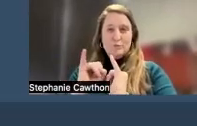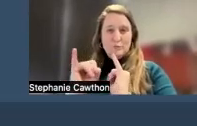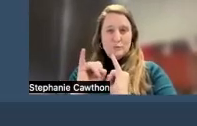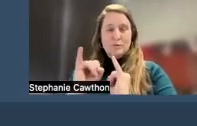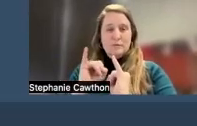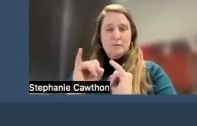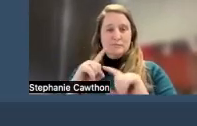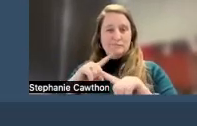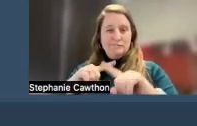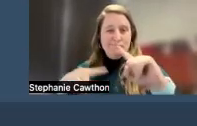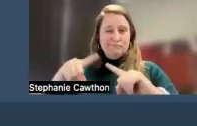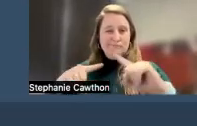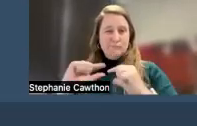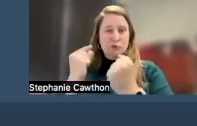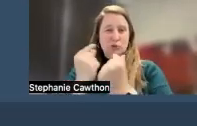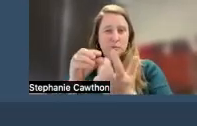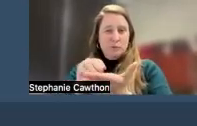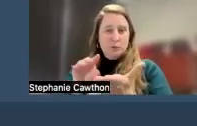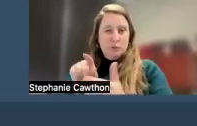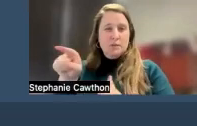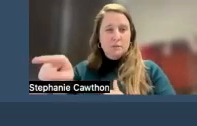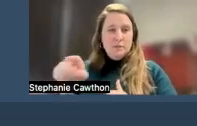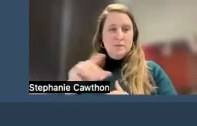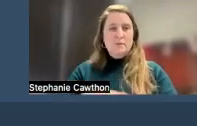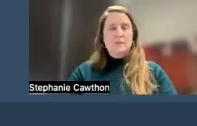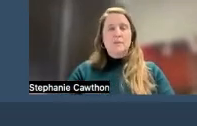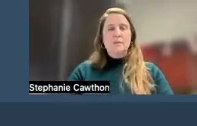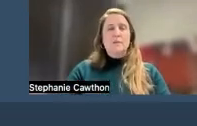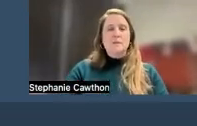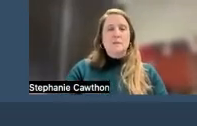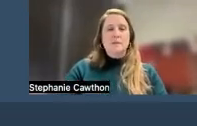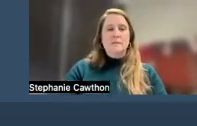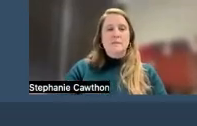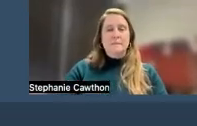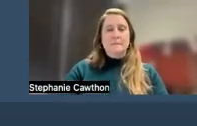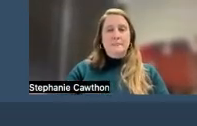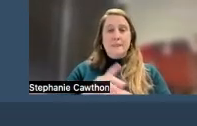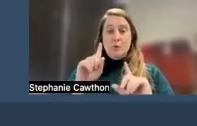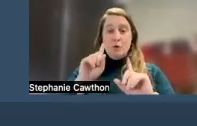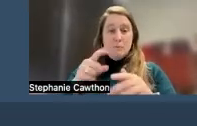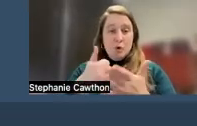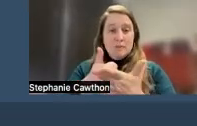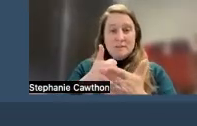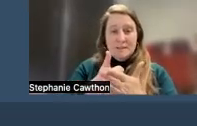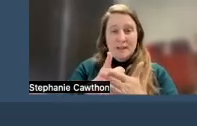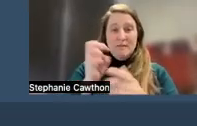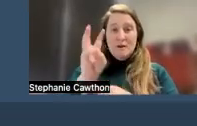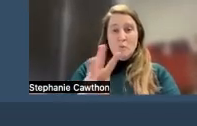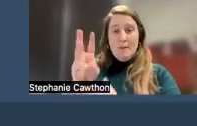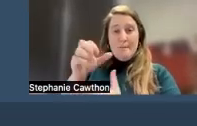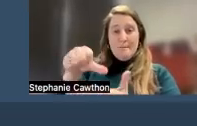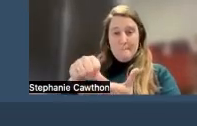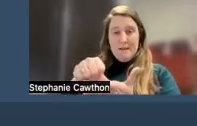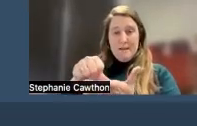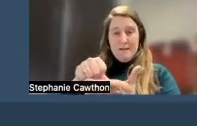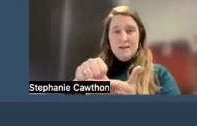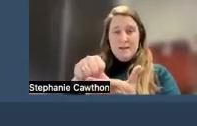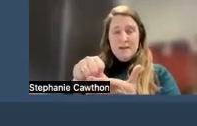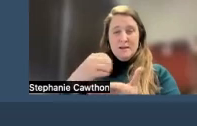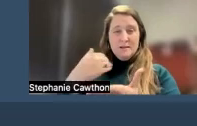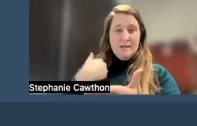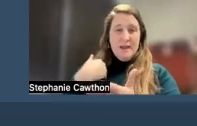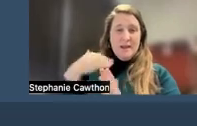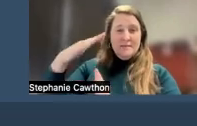were qualitative interviews conducted of a variety of different students as a diverse group. And the report